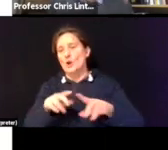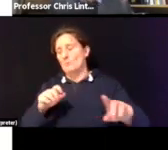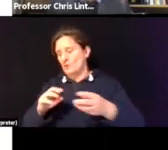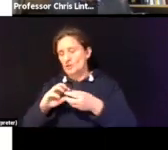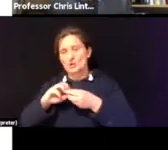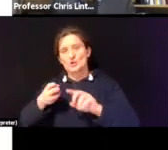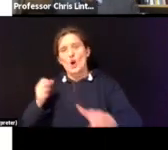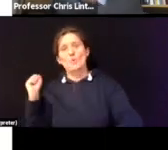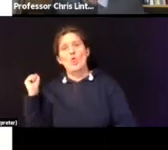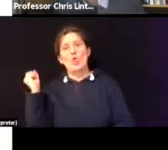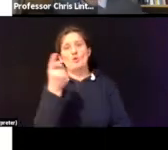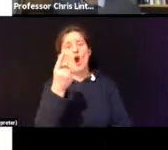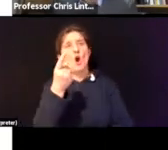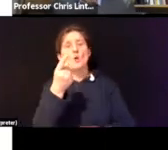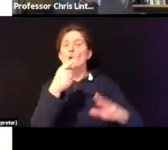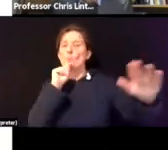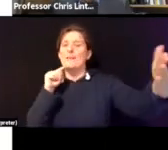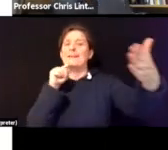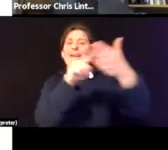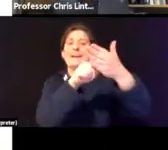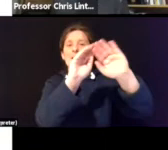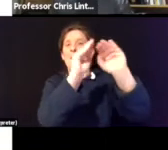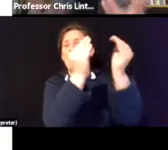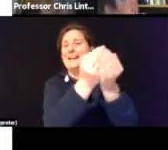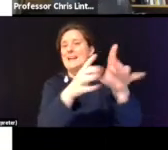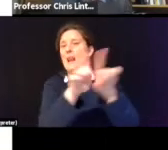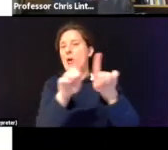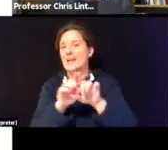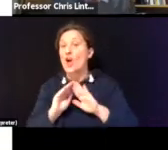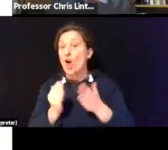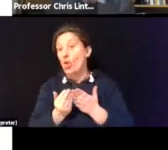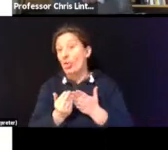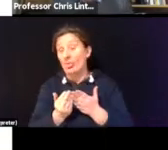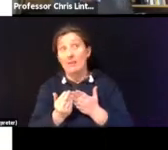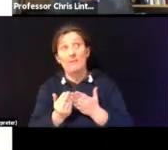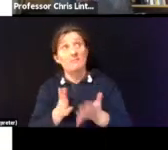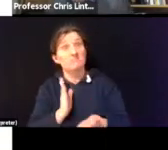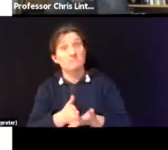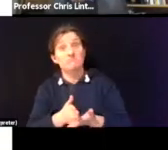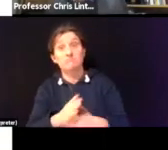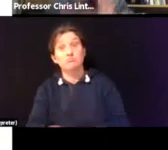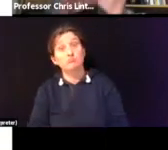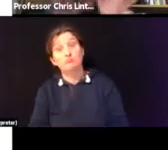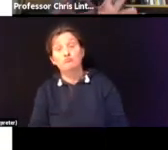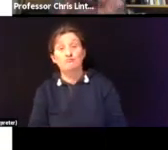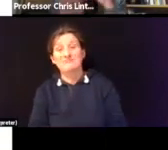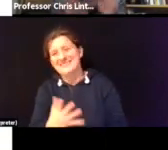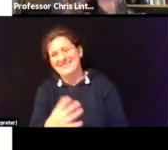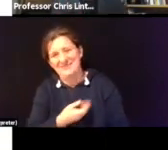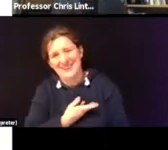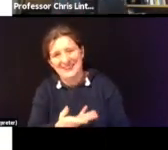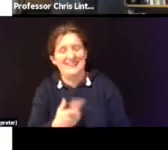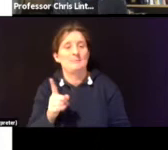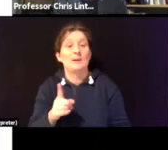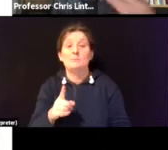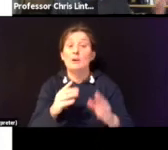is the headlines say you can't throw a rock in the Milky Way without hitting an Earth-like planet, and that's true. I have tried it. But we can go into